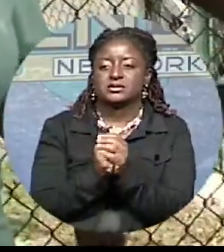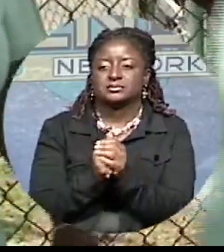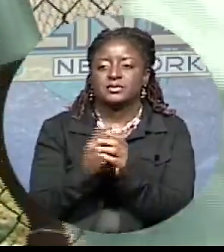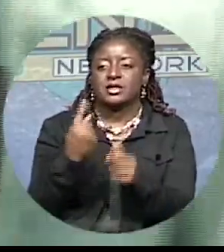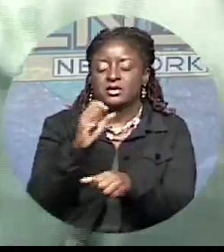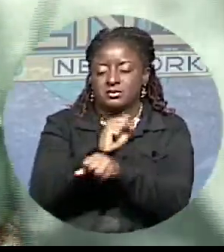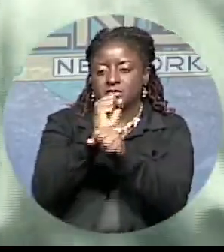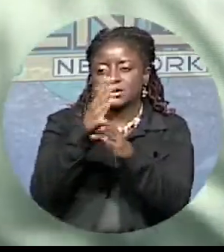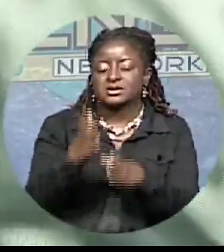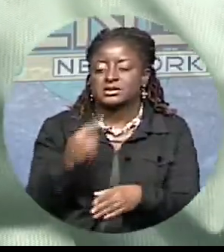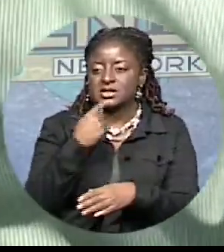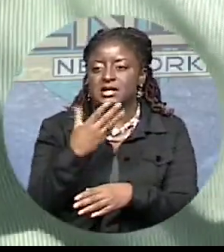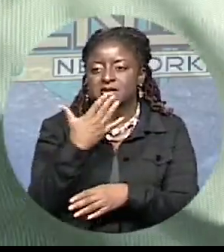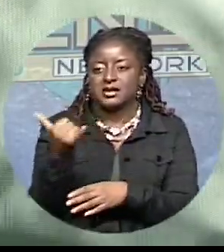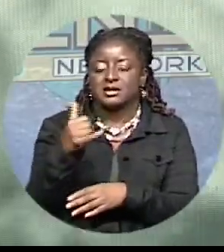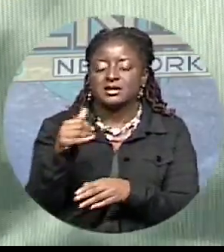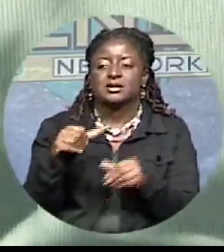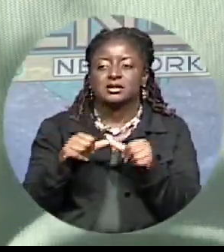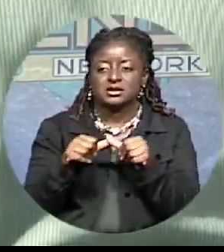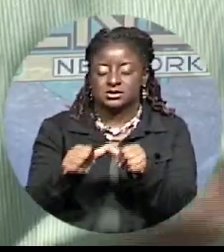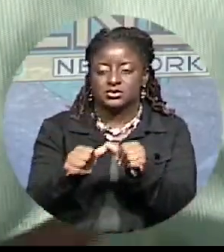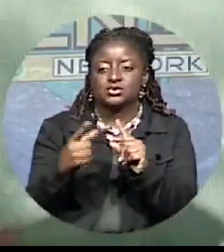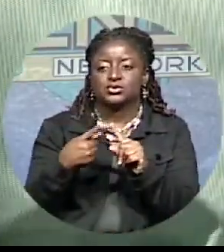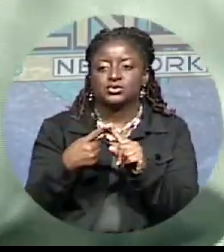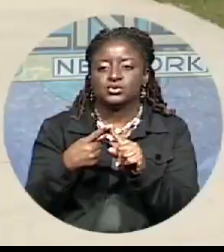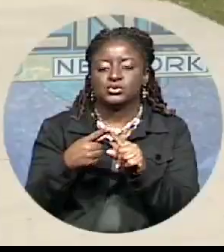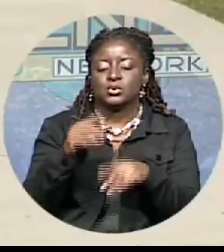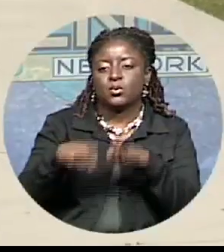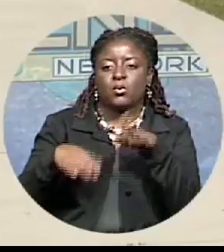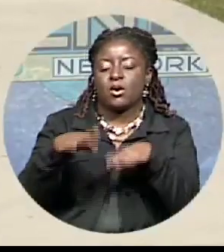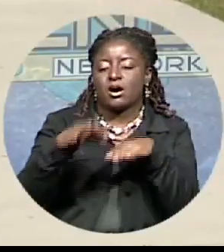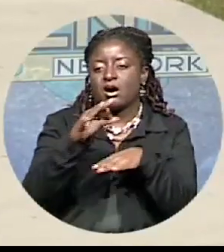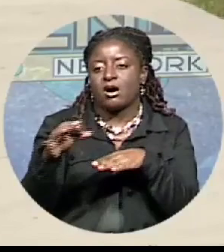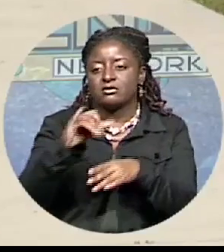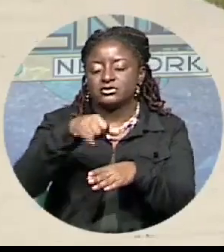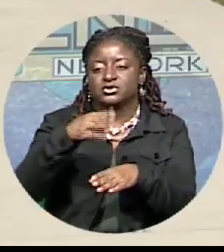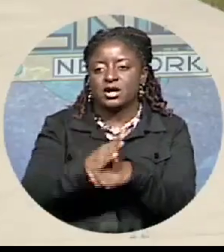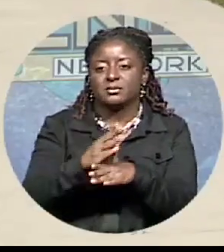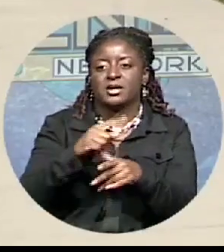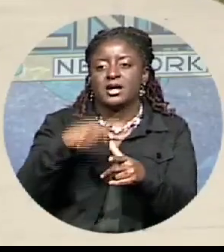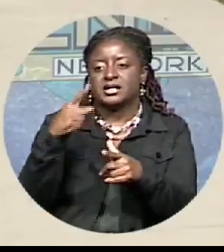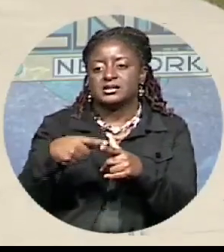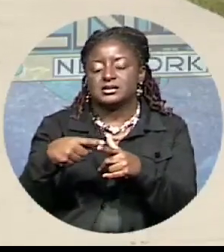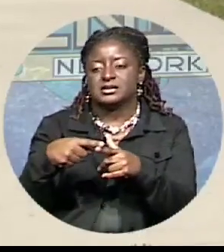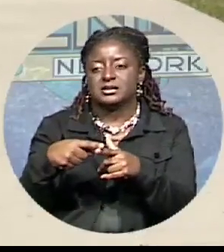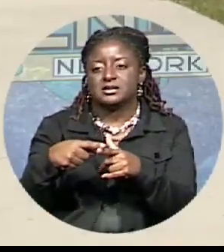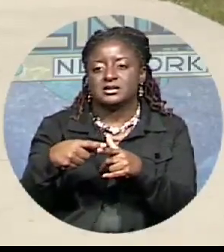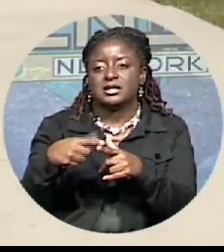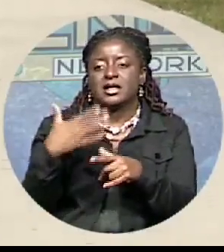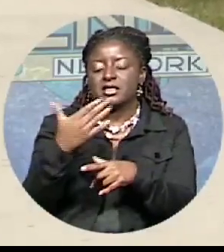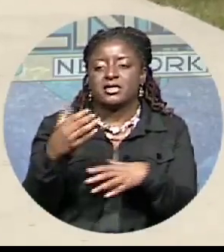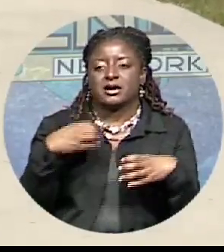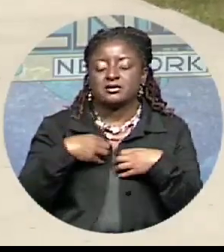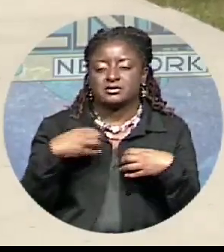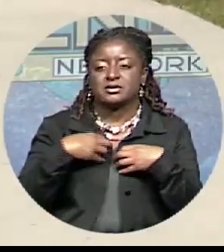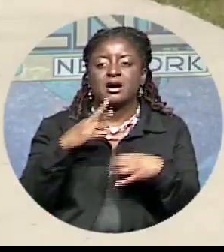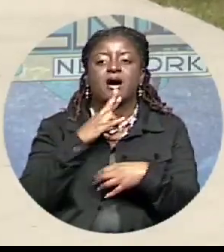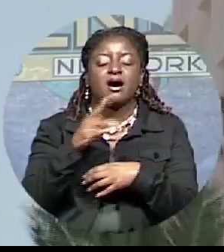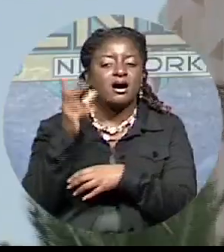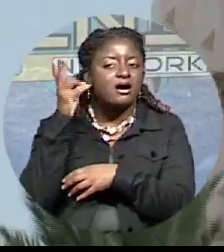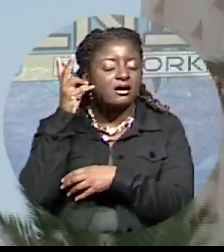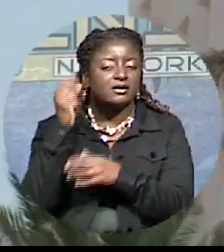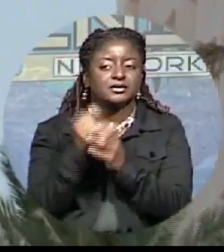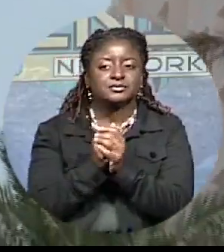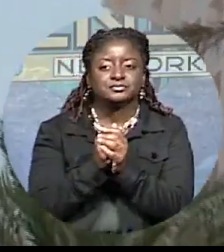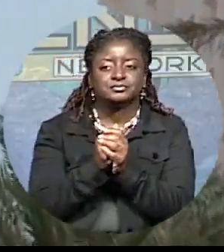they will continue to walk off the job until their grievances are heard. Repeated calls were placed to management for comment, but we